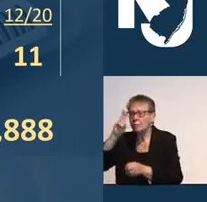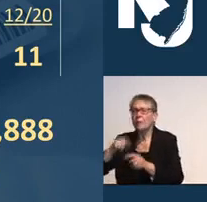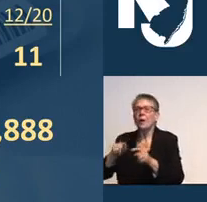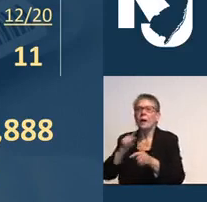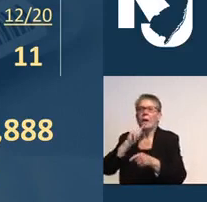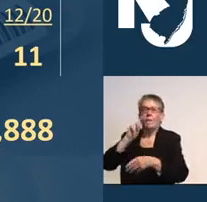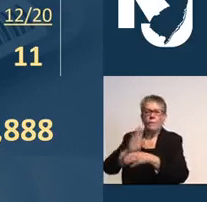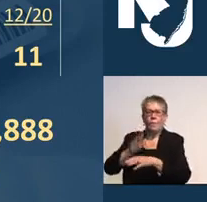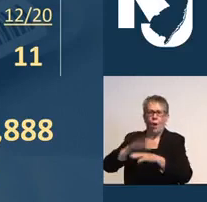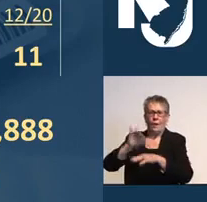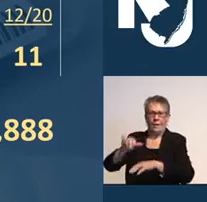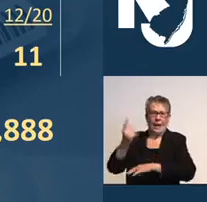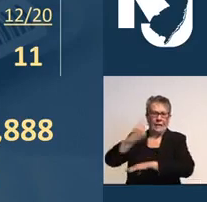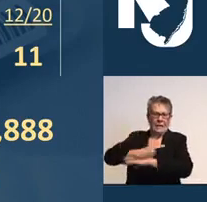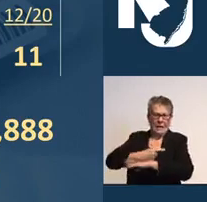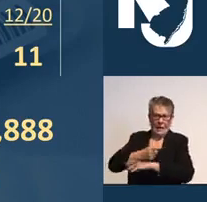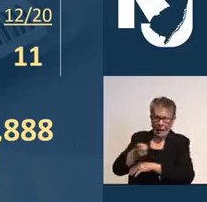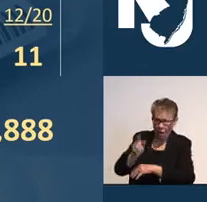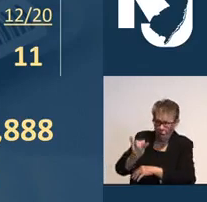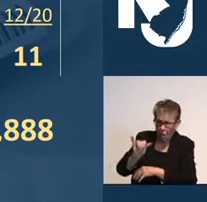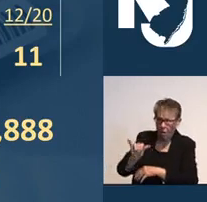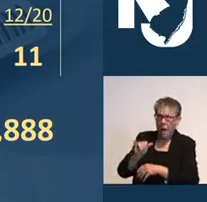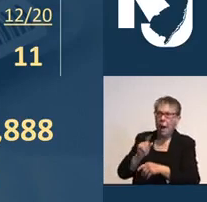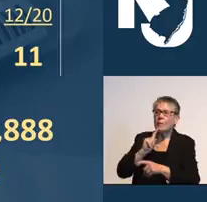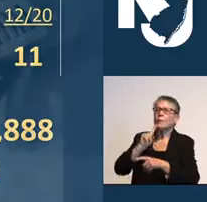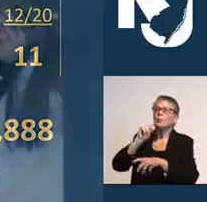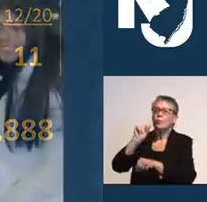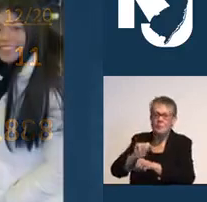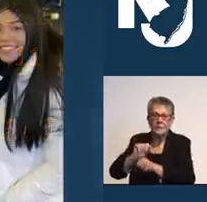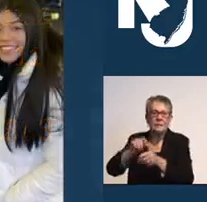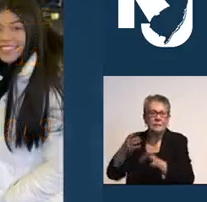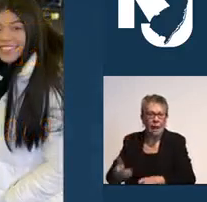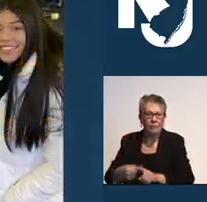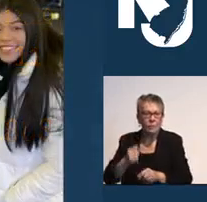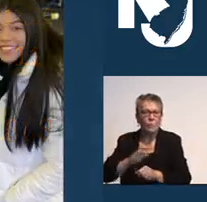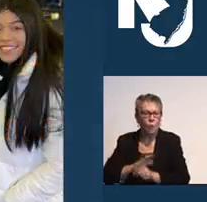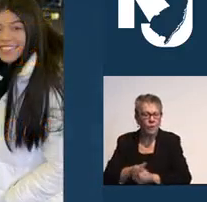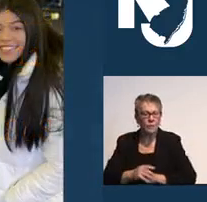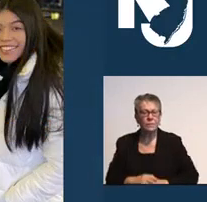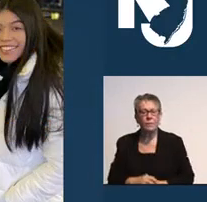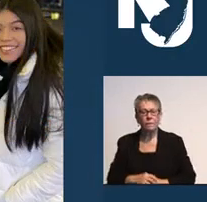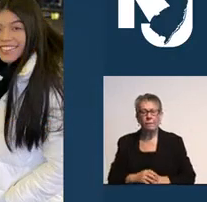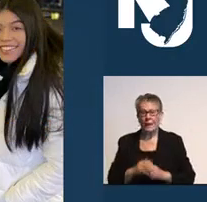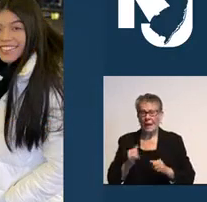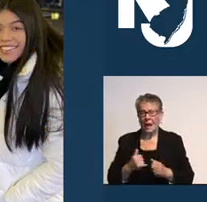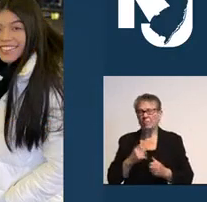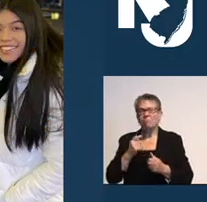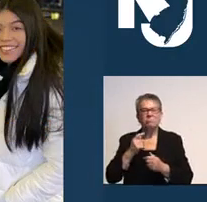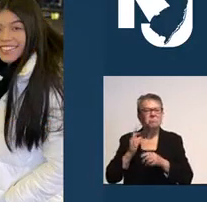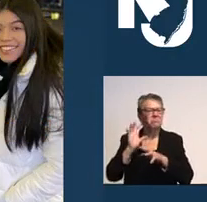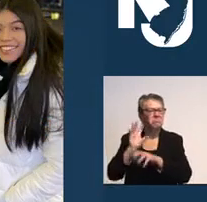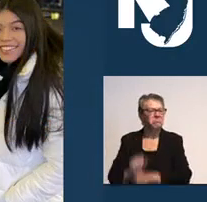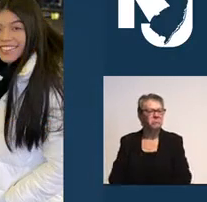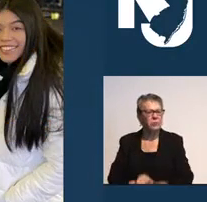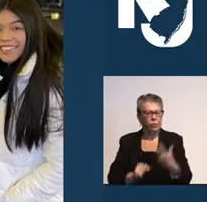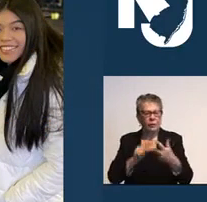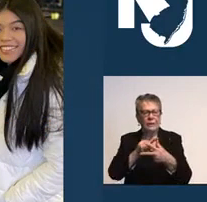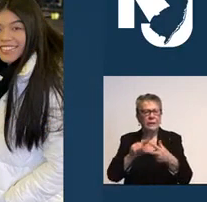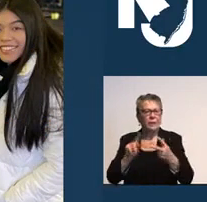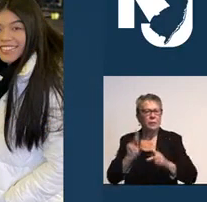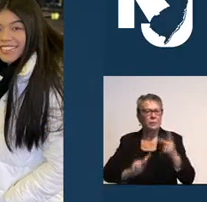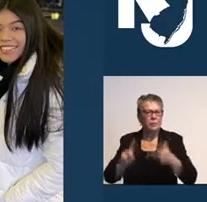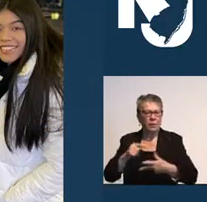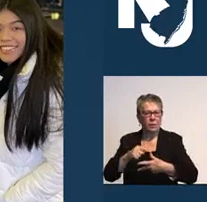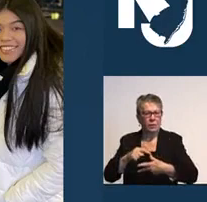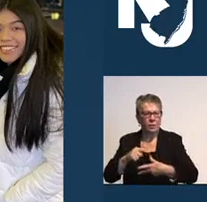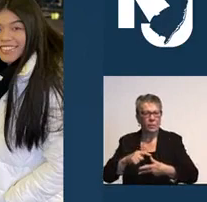several more of those we have lost. We'll start with this guy and his blessed family, Pasaic's Jose Valley, who